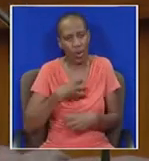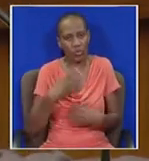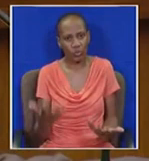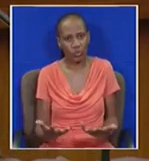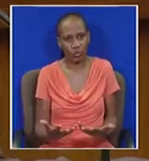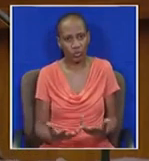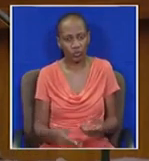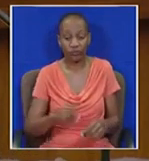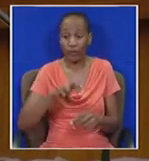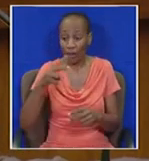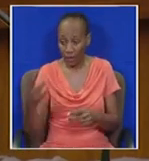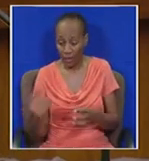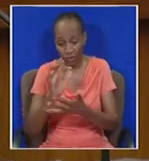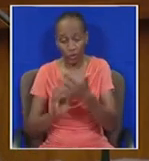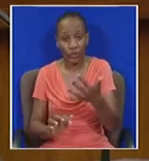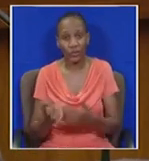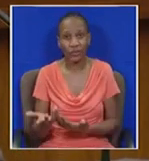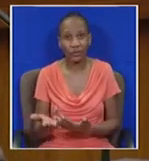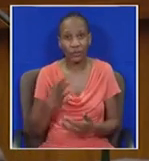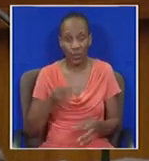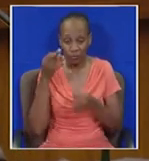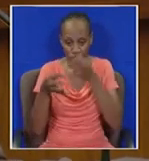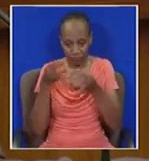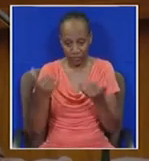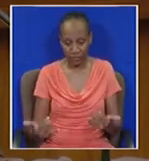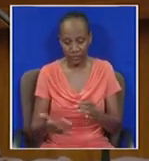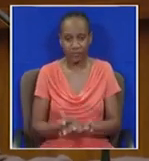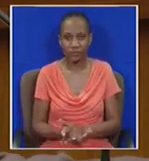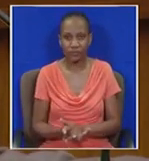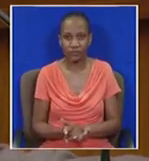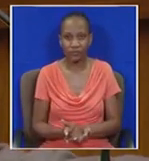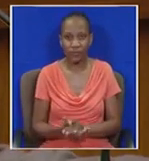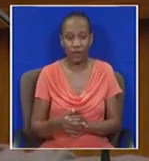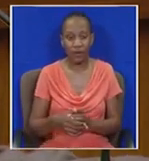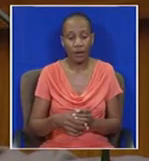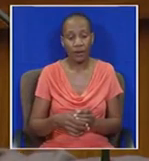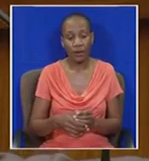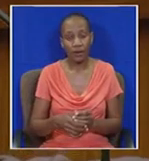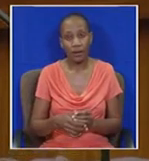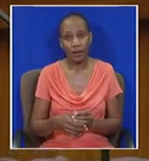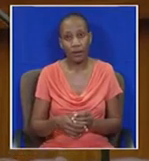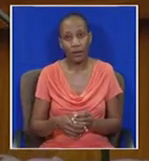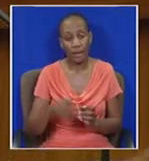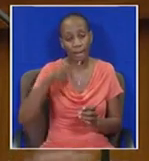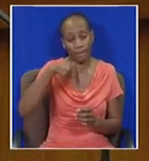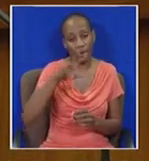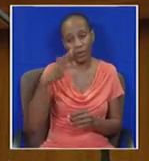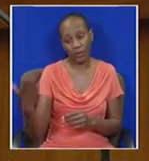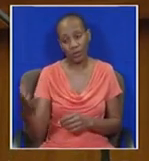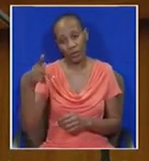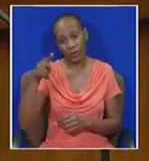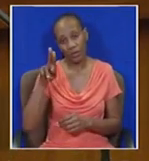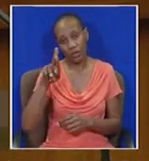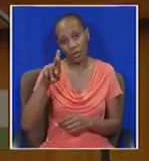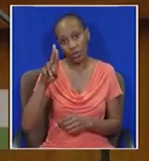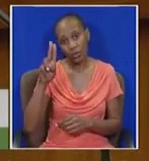Another telling example is the one I want to share with this House by Paul Kruger in his memoirs when describing